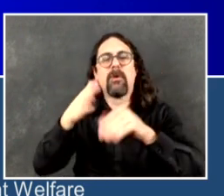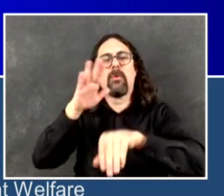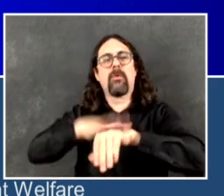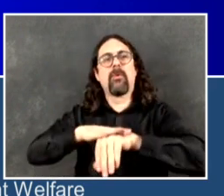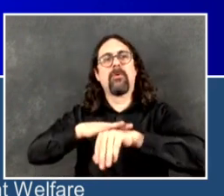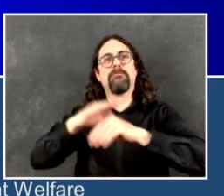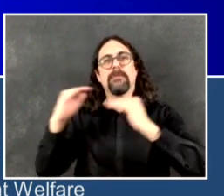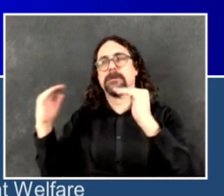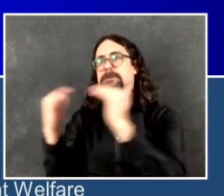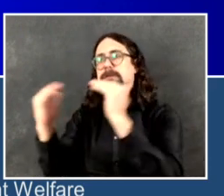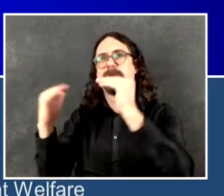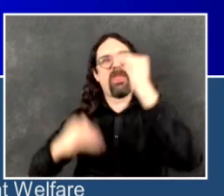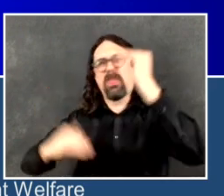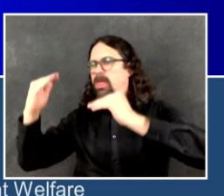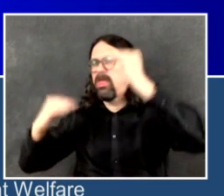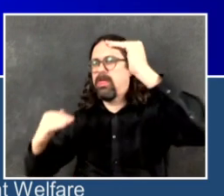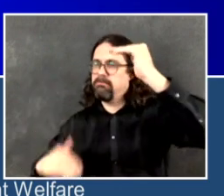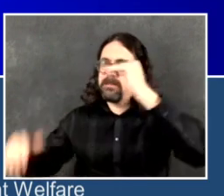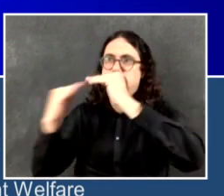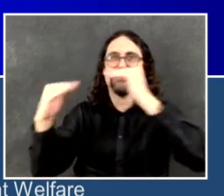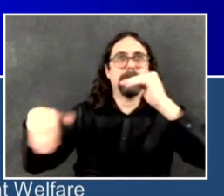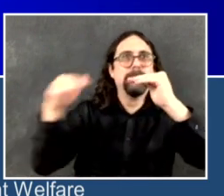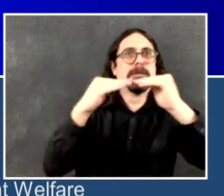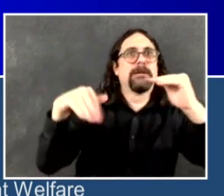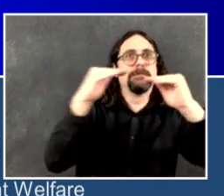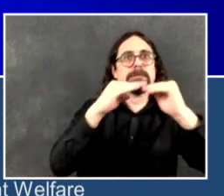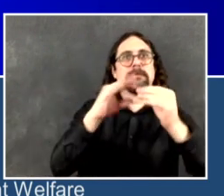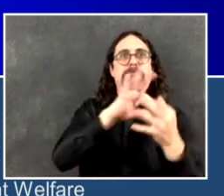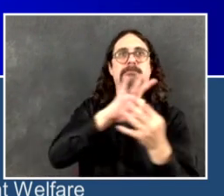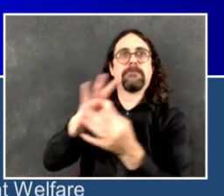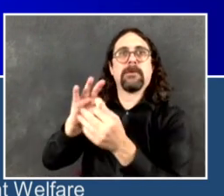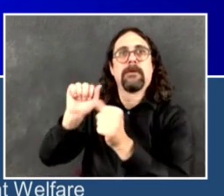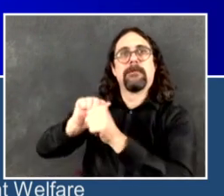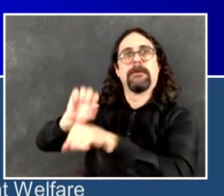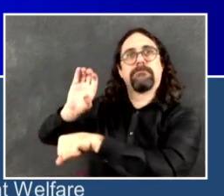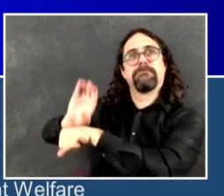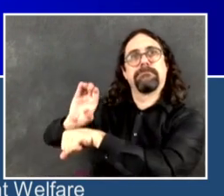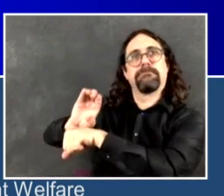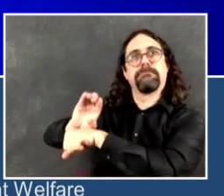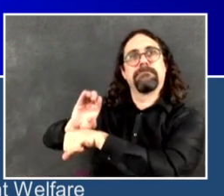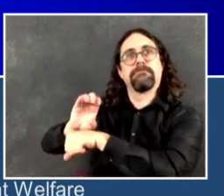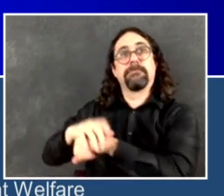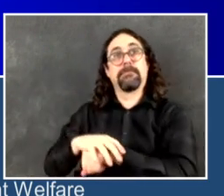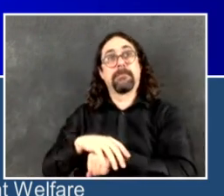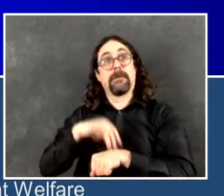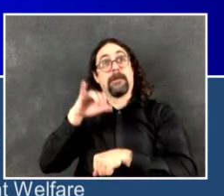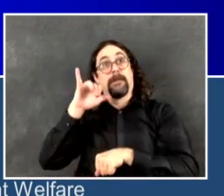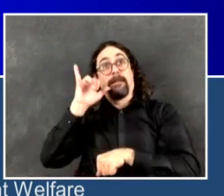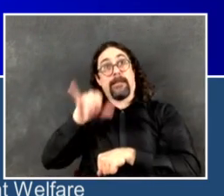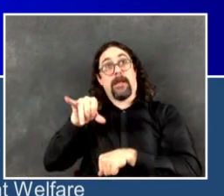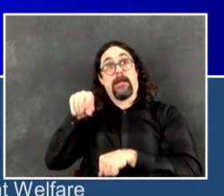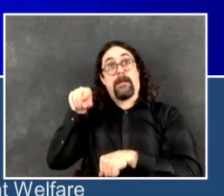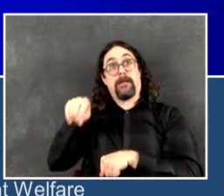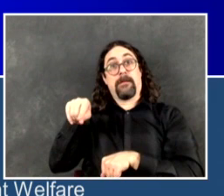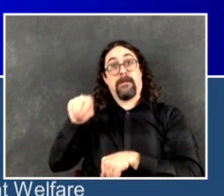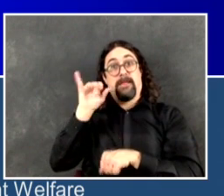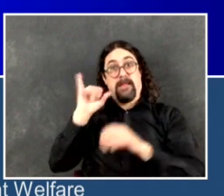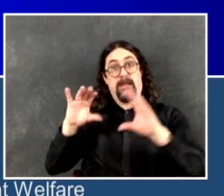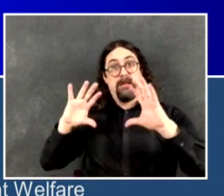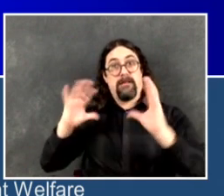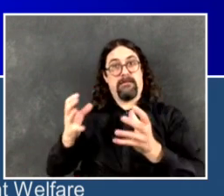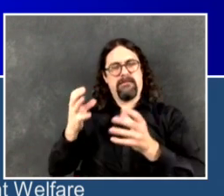social justice leaders in her family. She understands what it is to run a large nonprofit, and she understands how